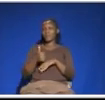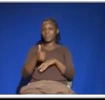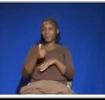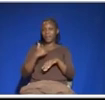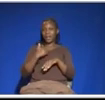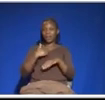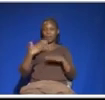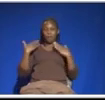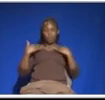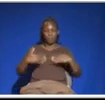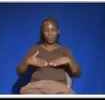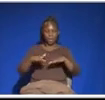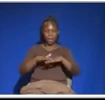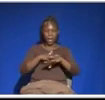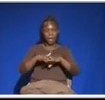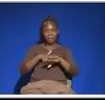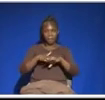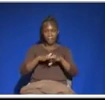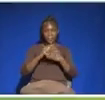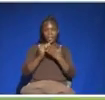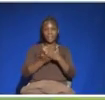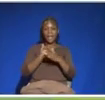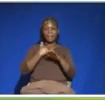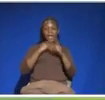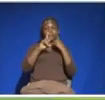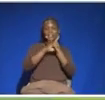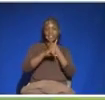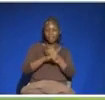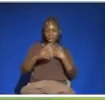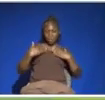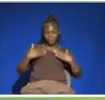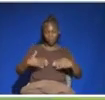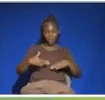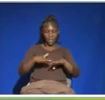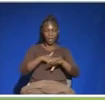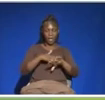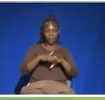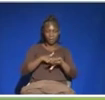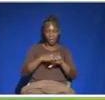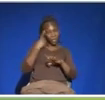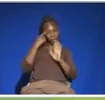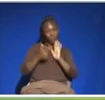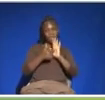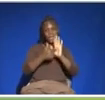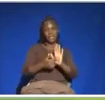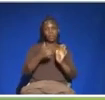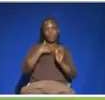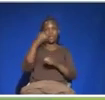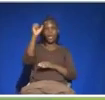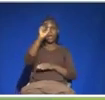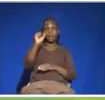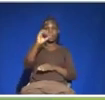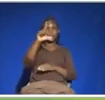body coverings. So we have different body coverings, such as the scales for